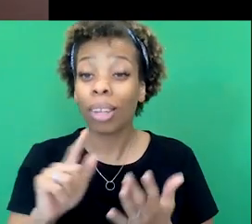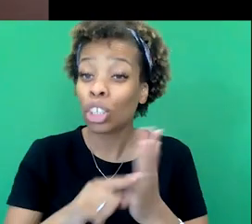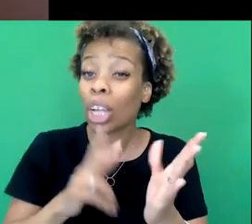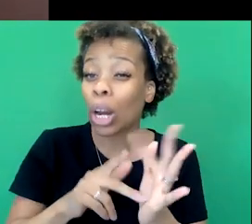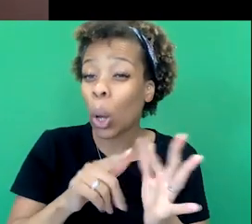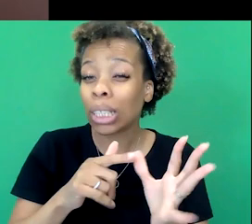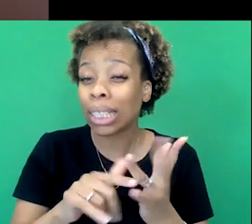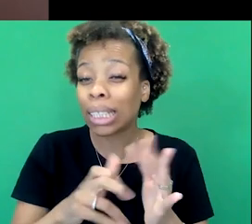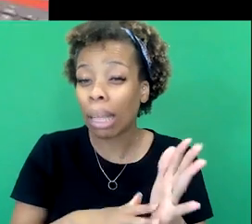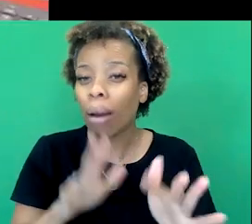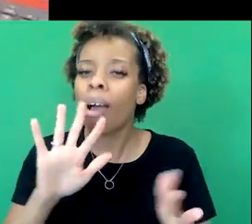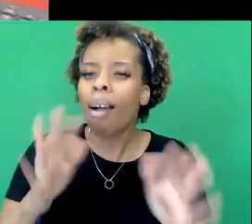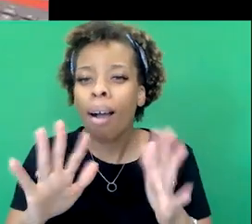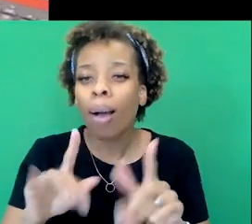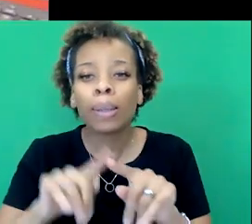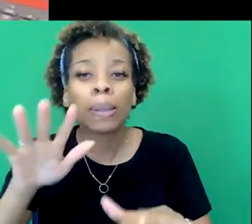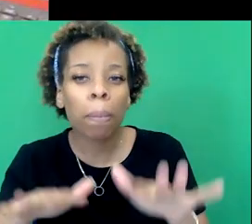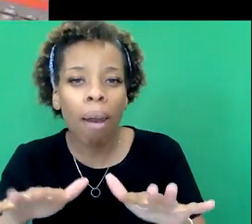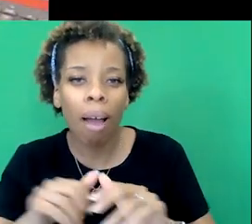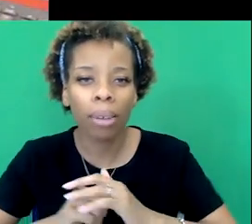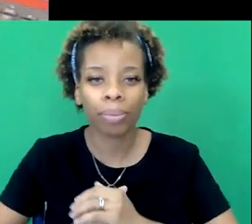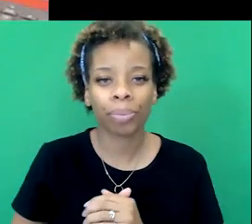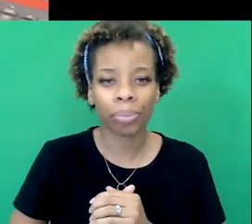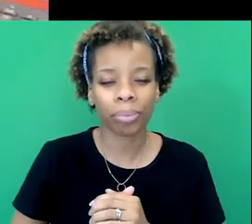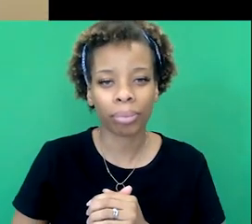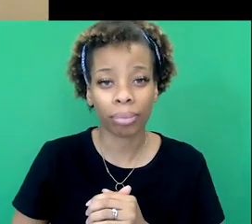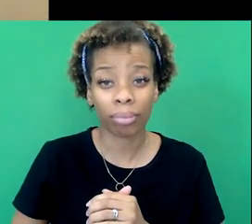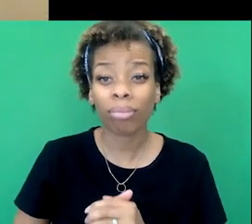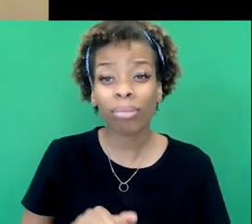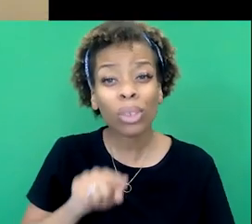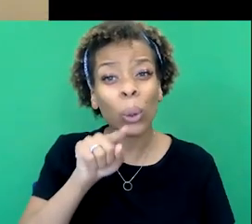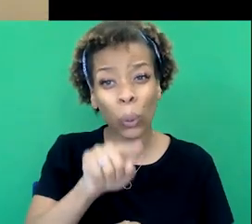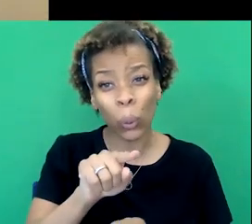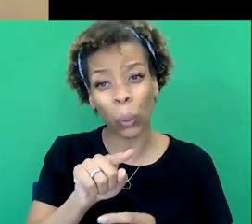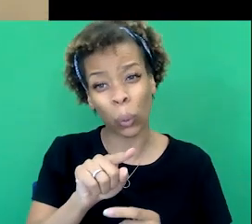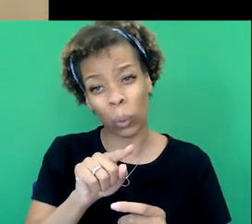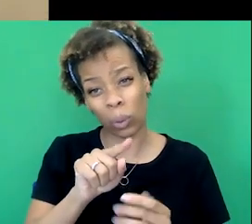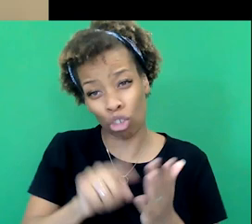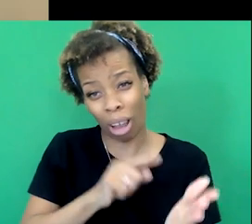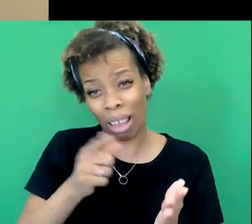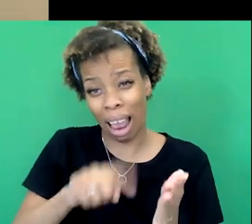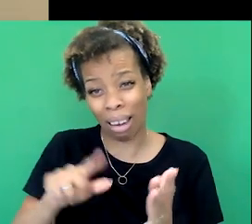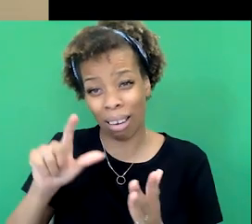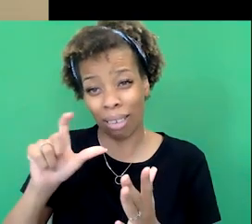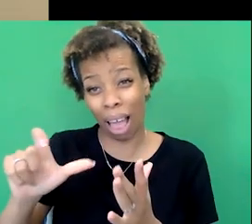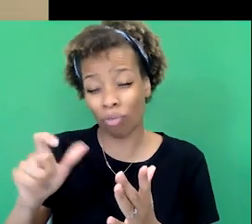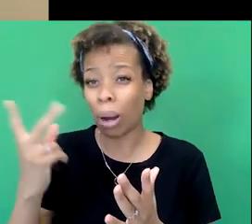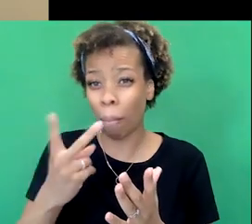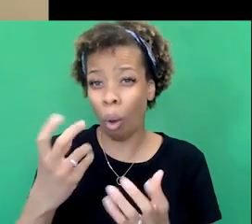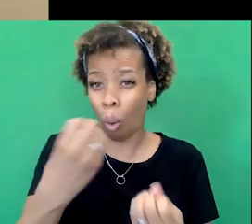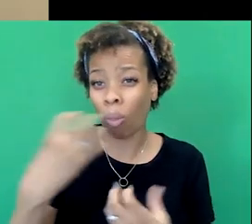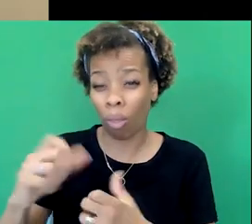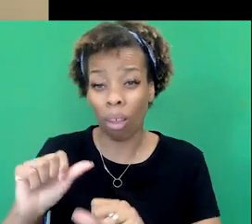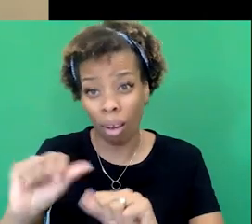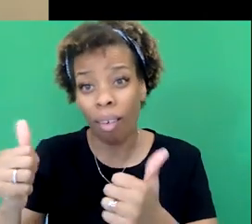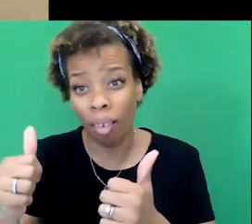not. I think you and Catherine make great. Sorry, just wanted to. I think you and Catherine make the same point really